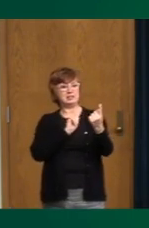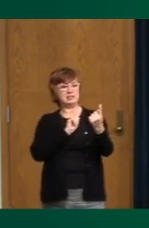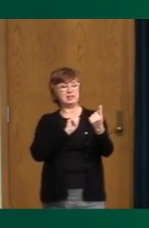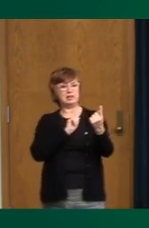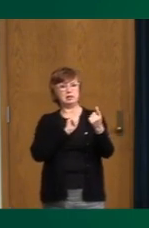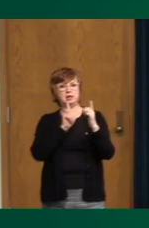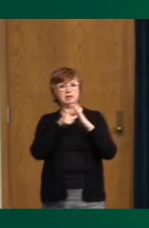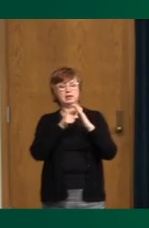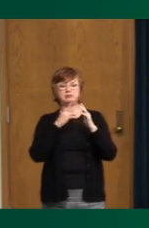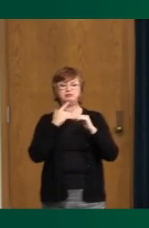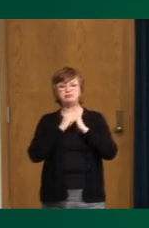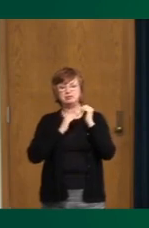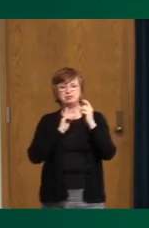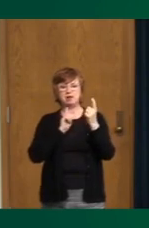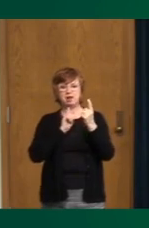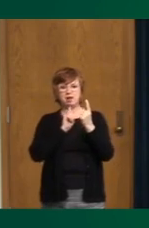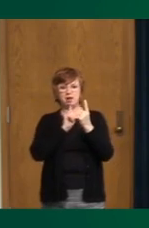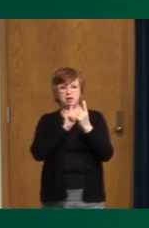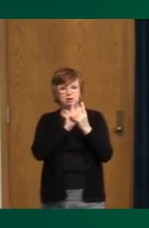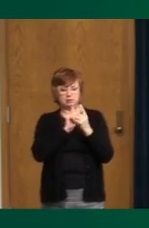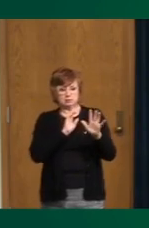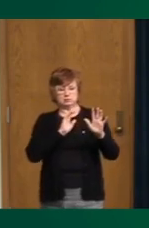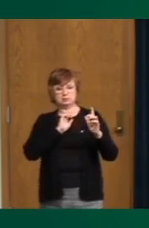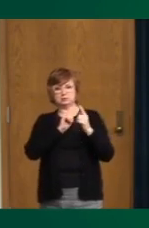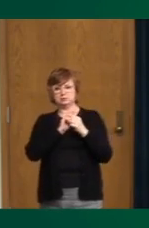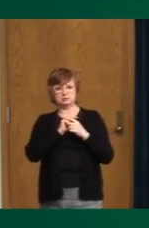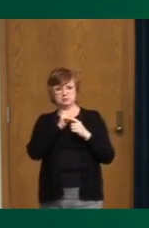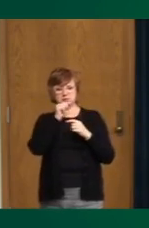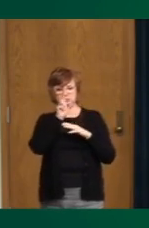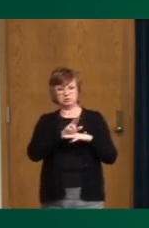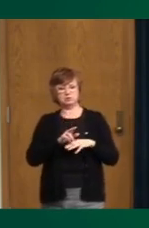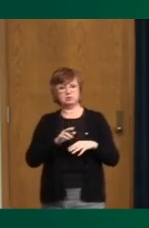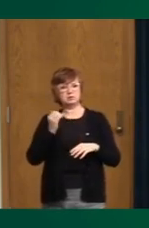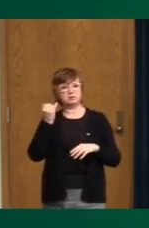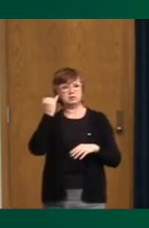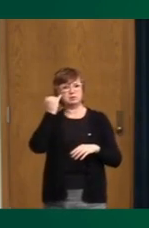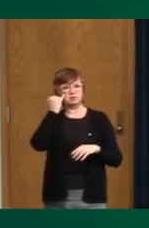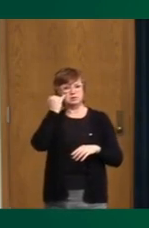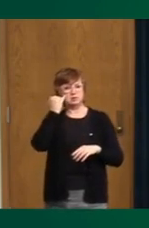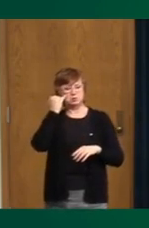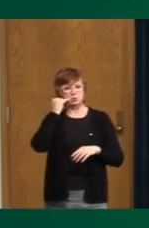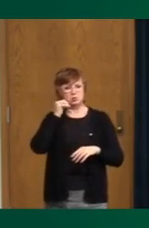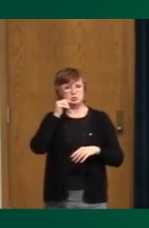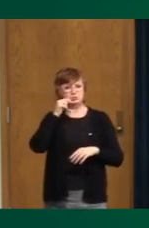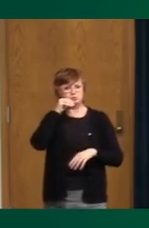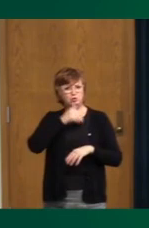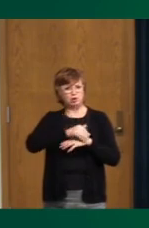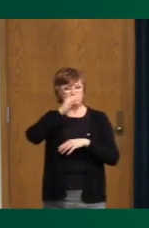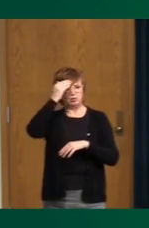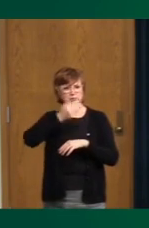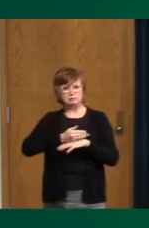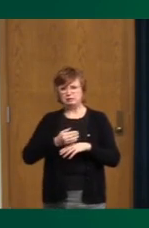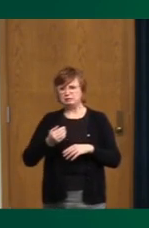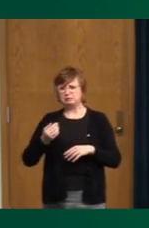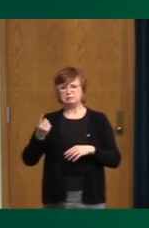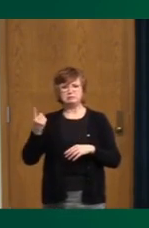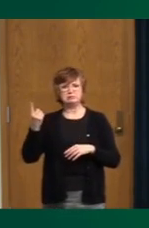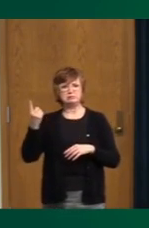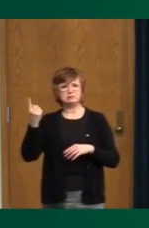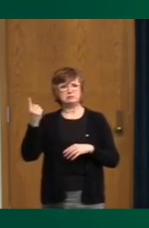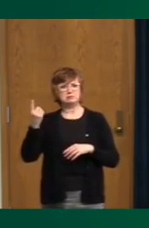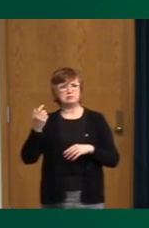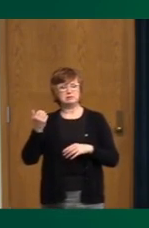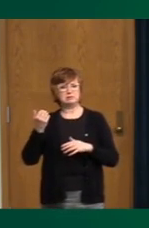in public cases. If there is a child that is living one or two in a